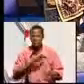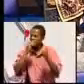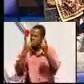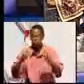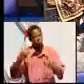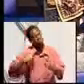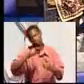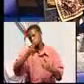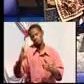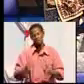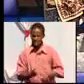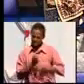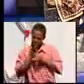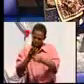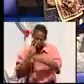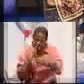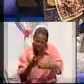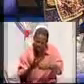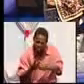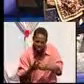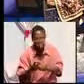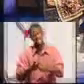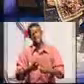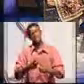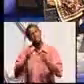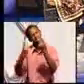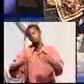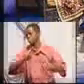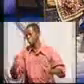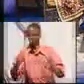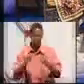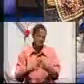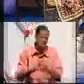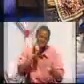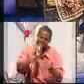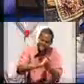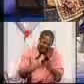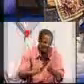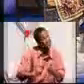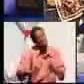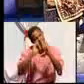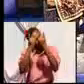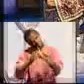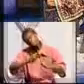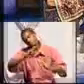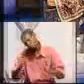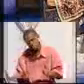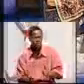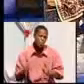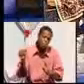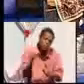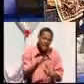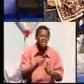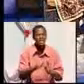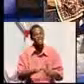the directors you check, the messengers, the secretaries, in all cadre, in the government systems,